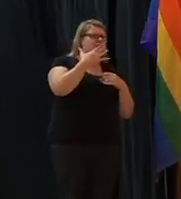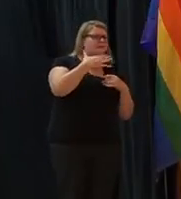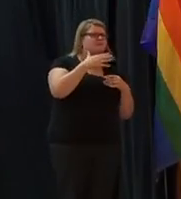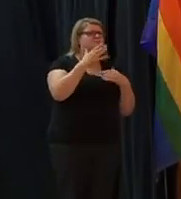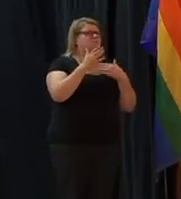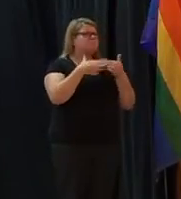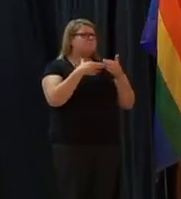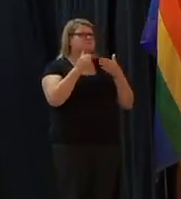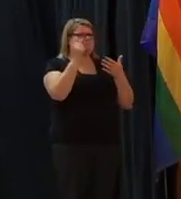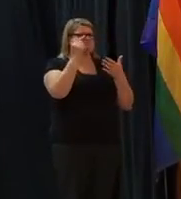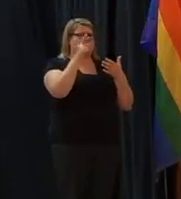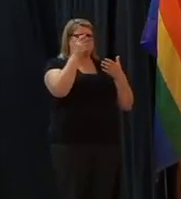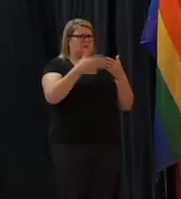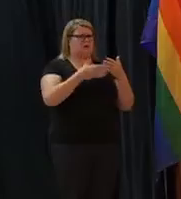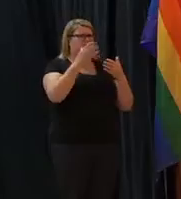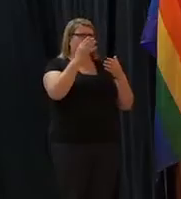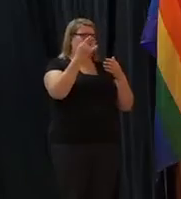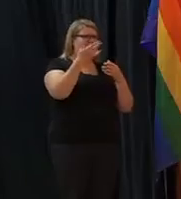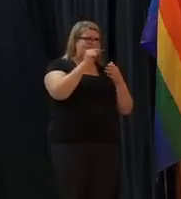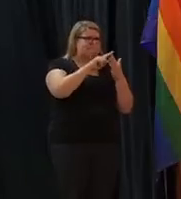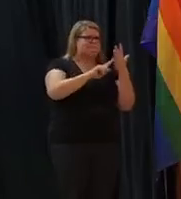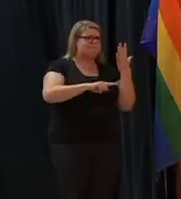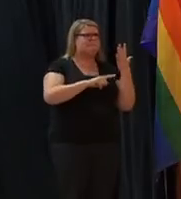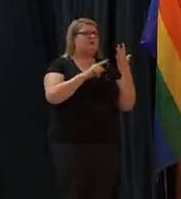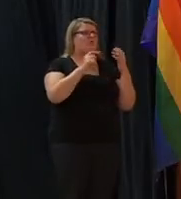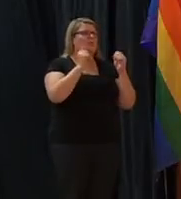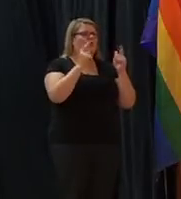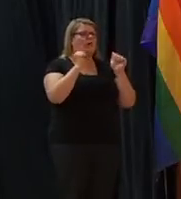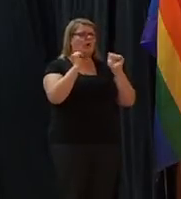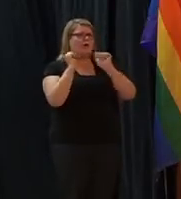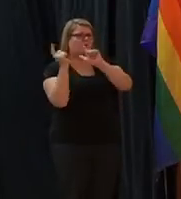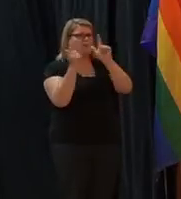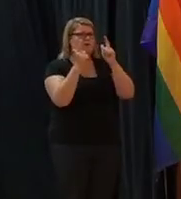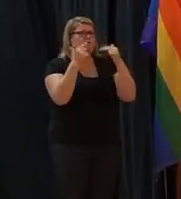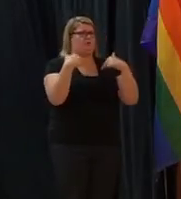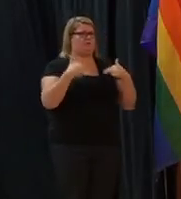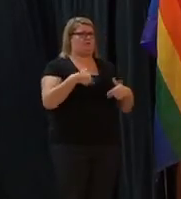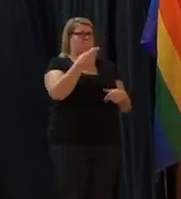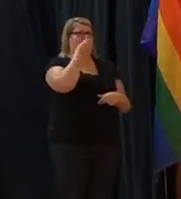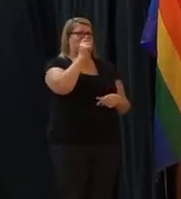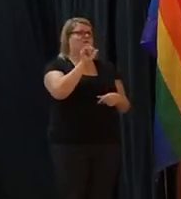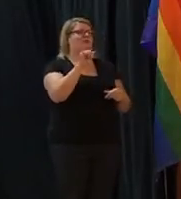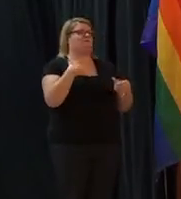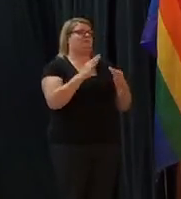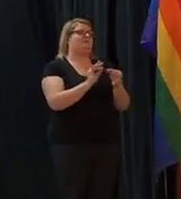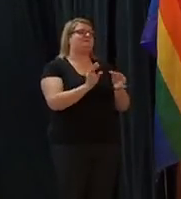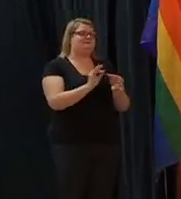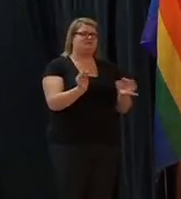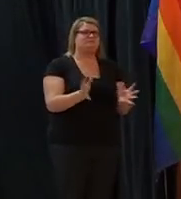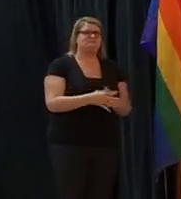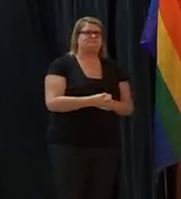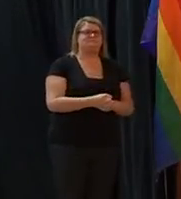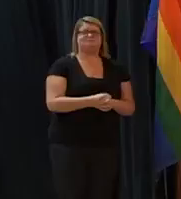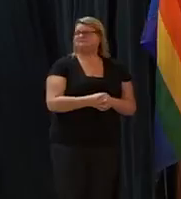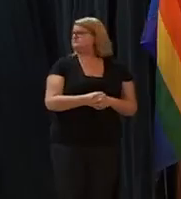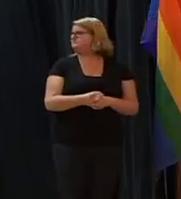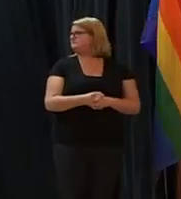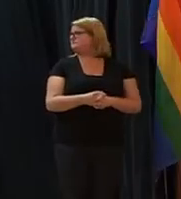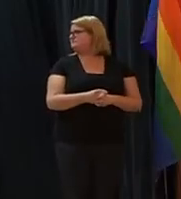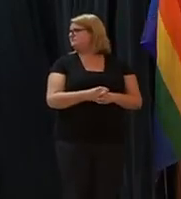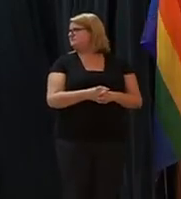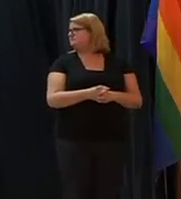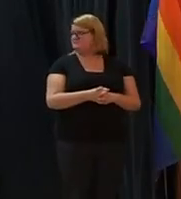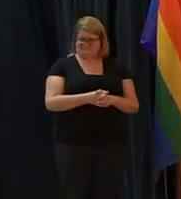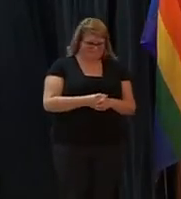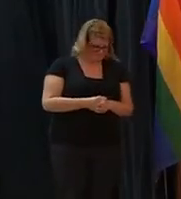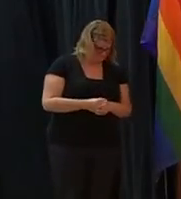Just we are human beings. That's all my message I want to give to everyone. Whenever I do my work on daily basis.